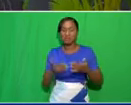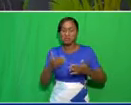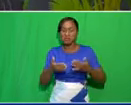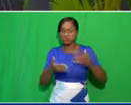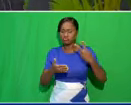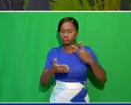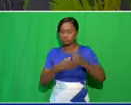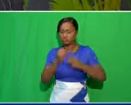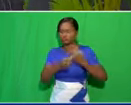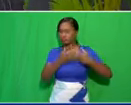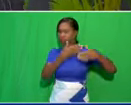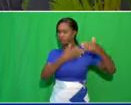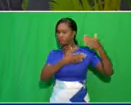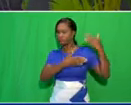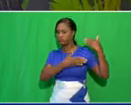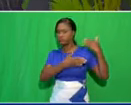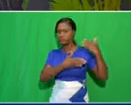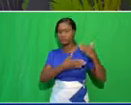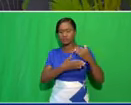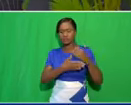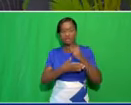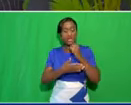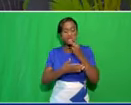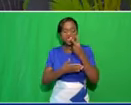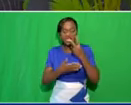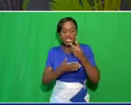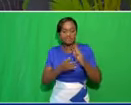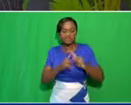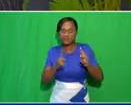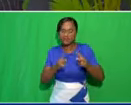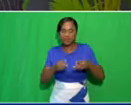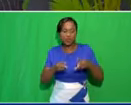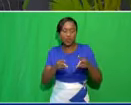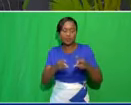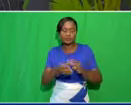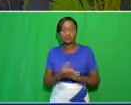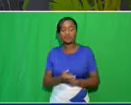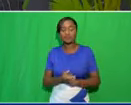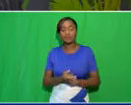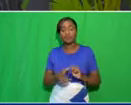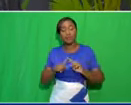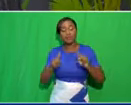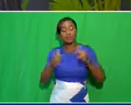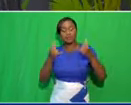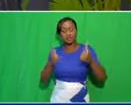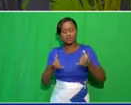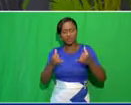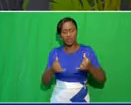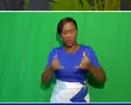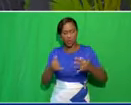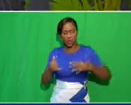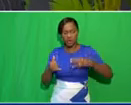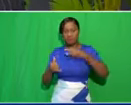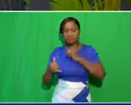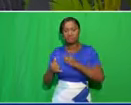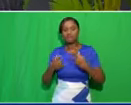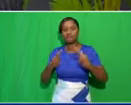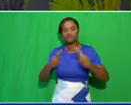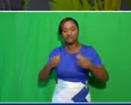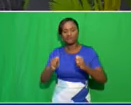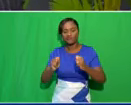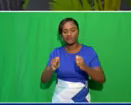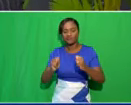that they didn't see an alternative. So at this point, what we're trying to do is to